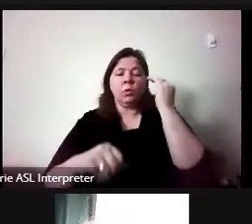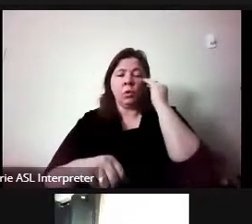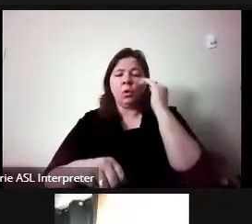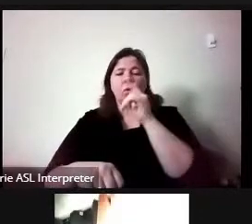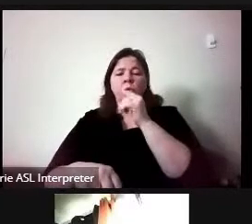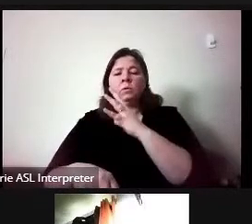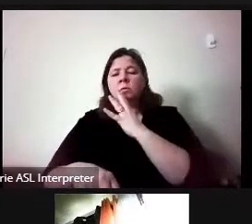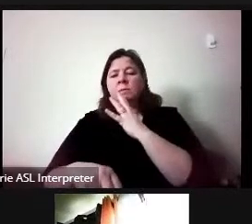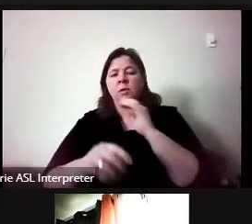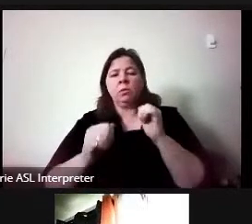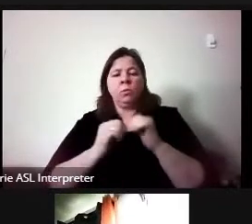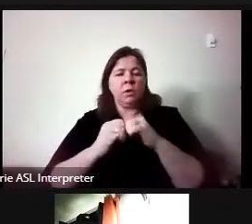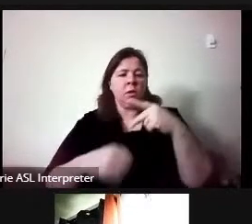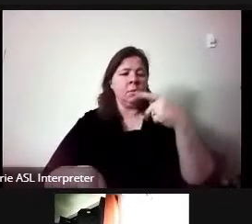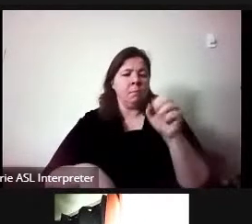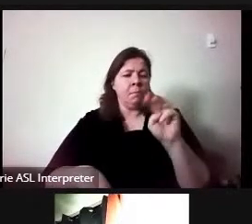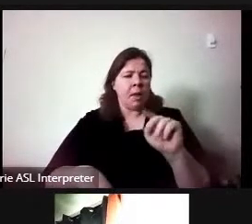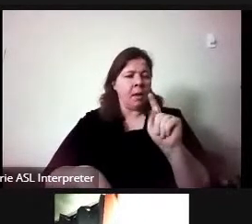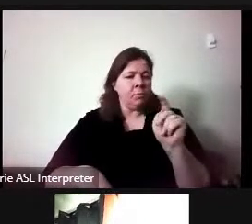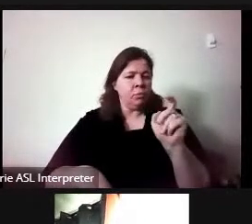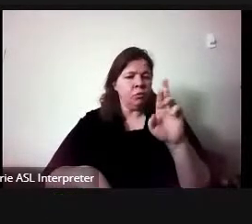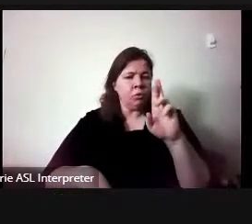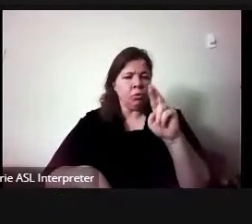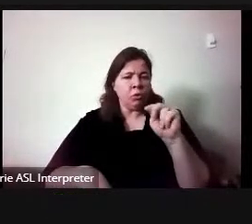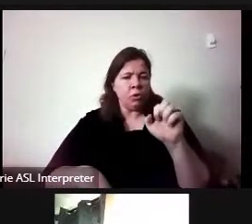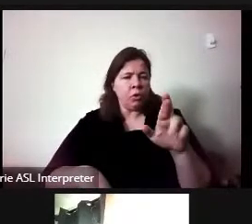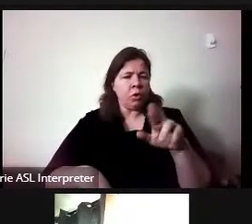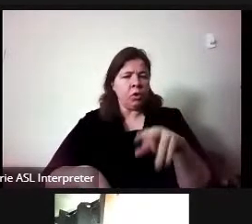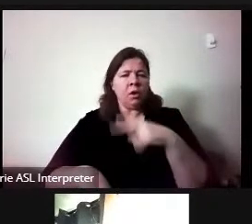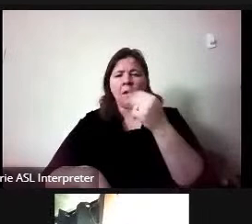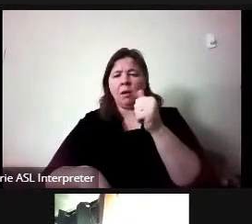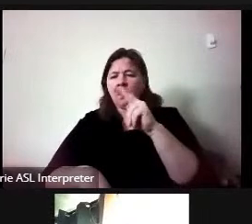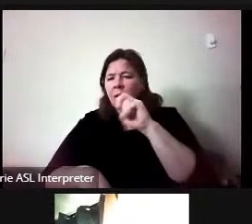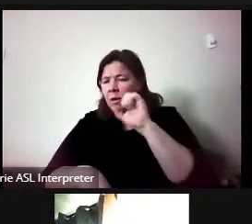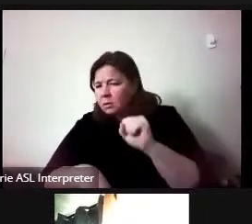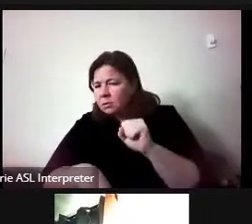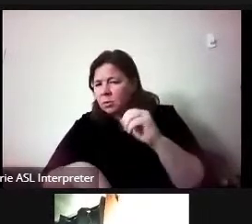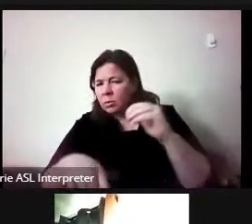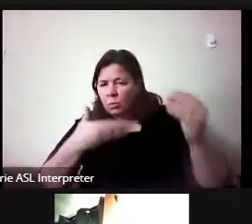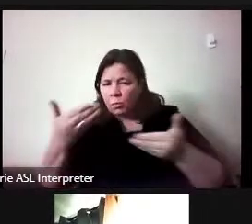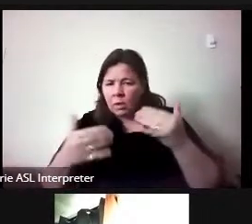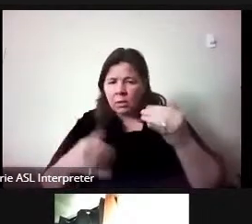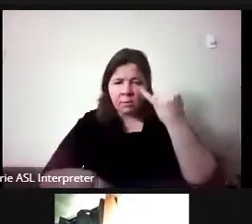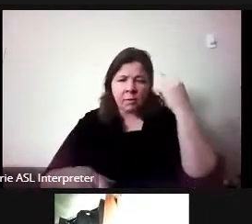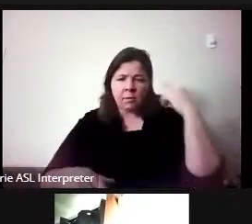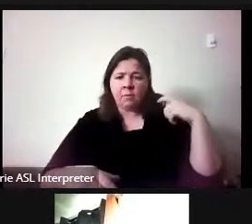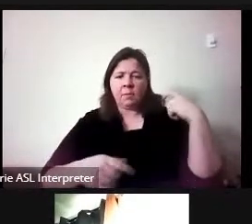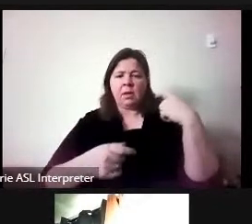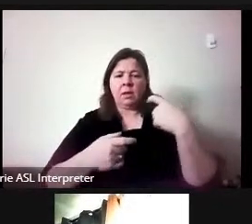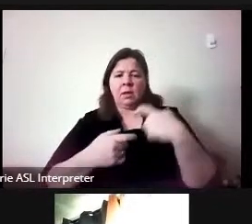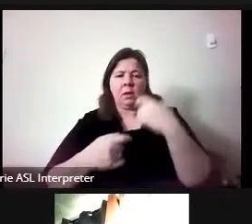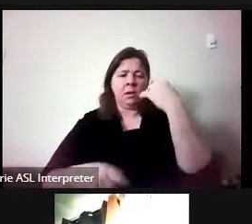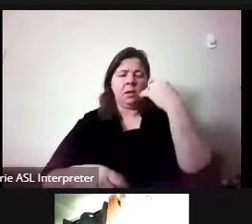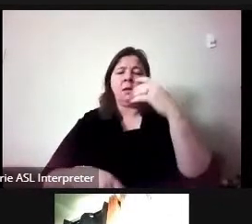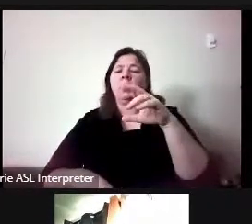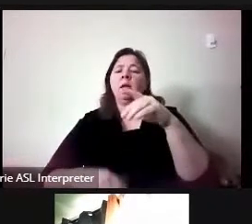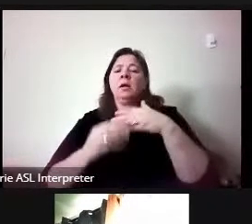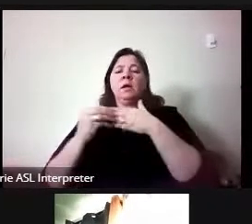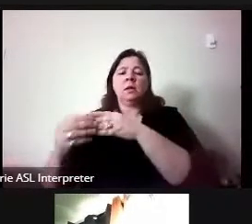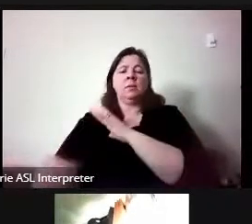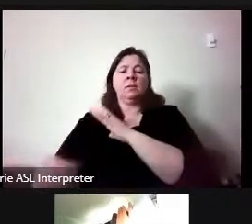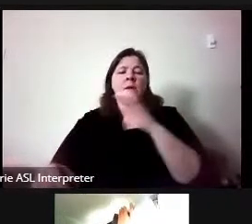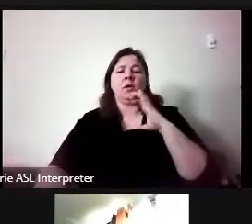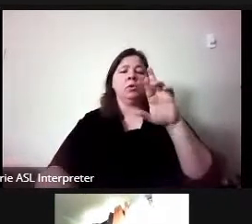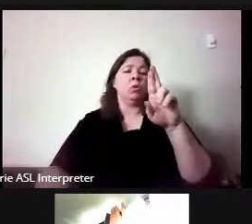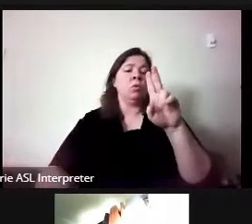to. Pam Turner, welcome to you. Hans Hoffler from Italy, welcome to you, also from our Leadership Council. Ruth Pace, welcome